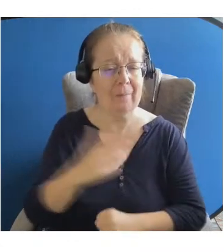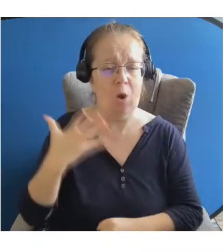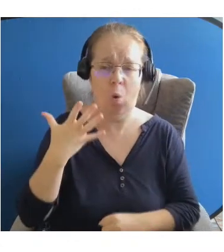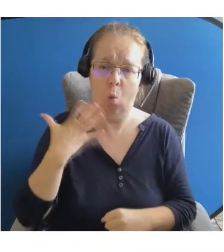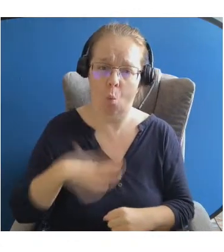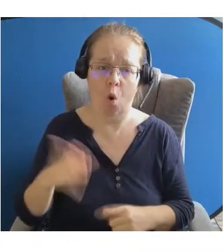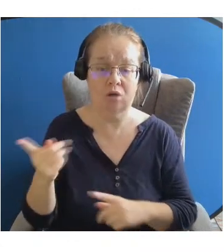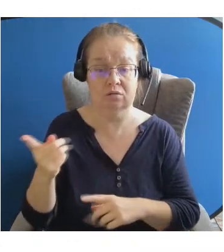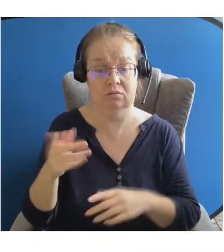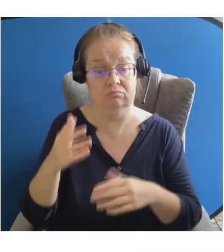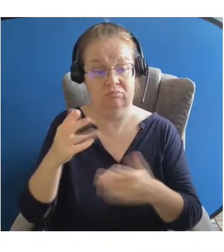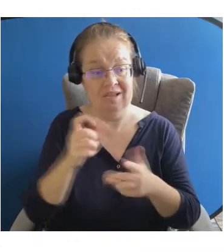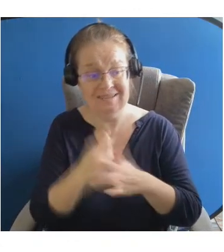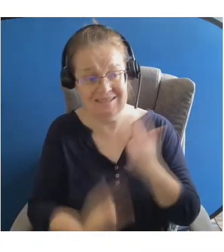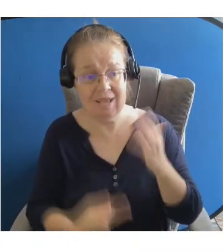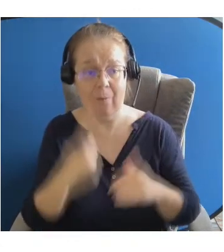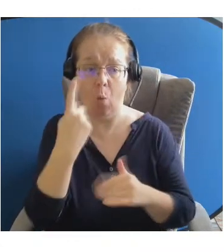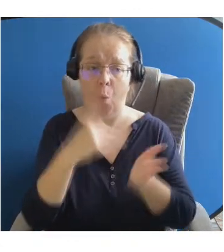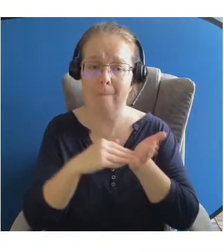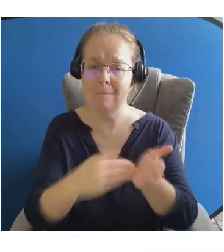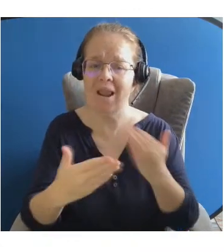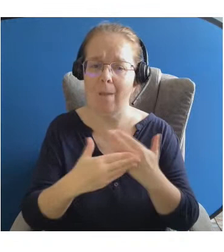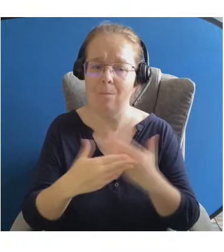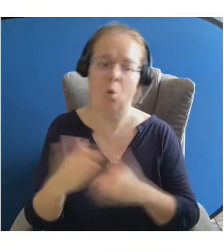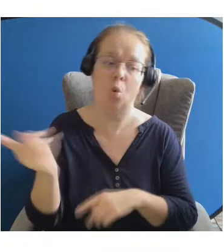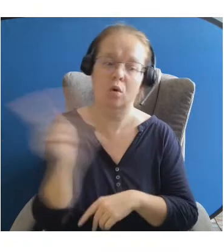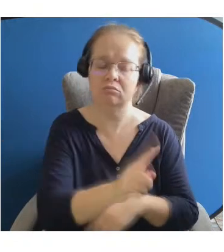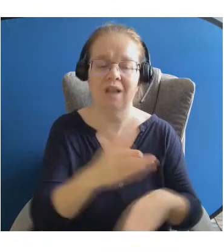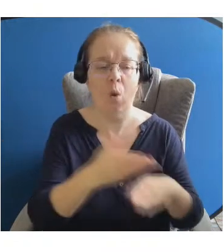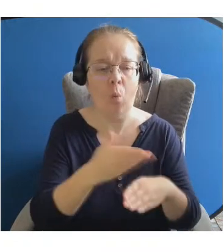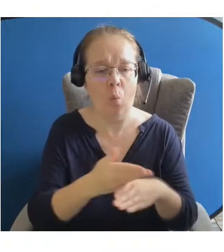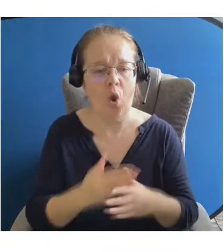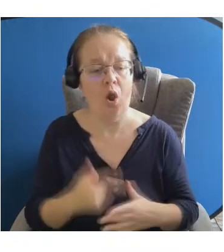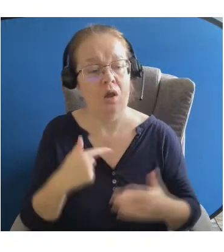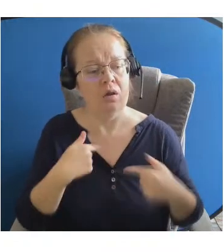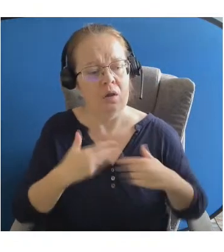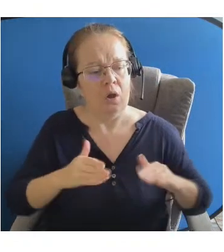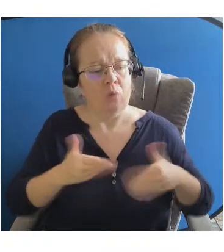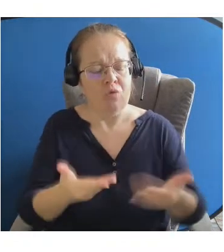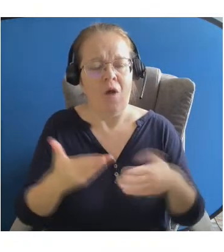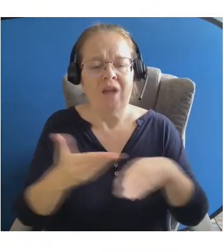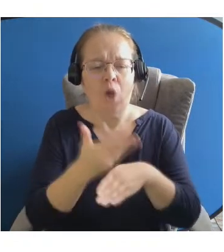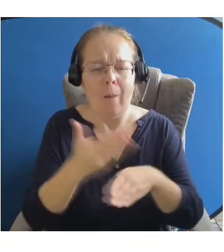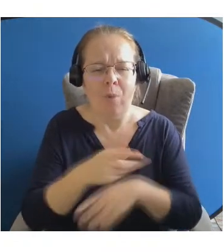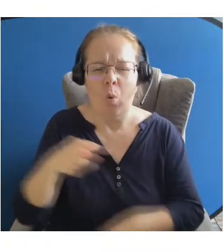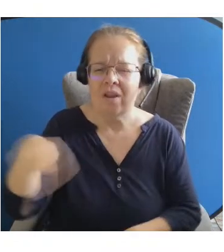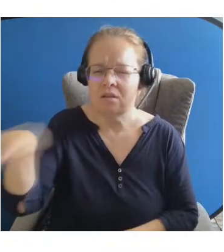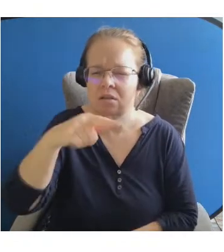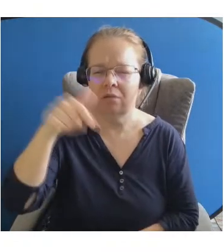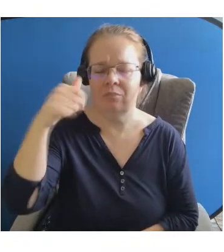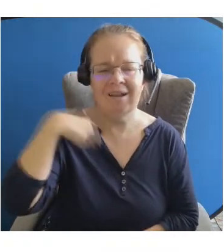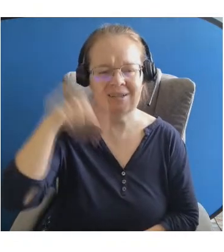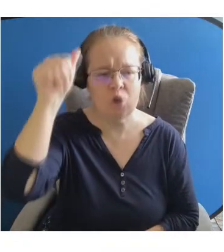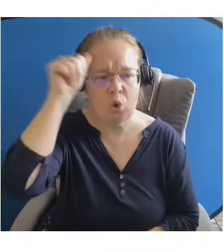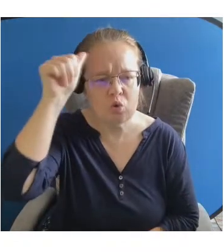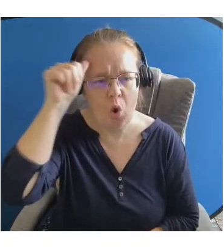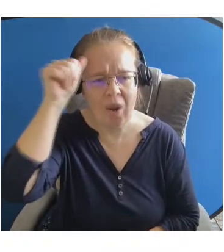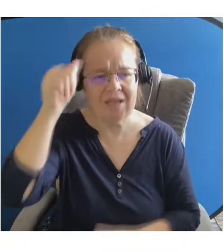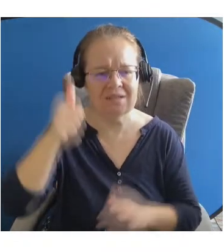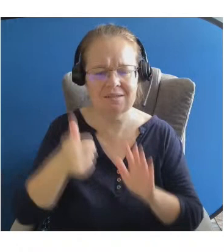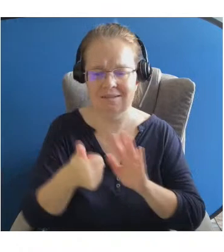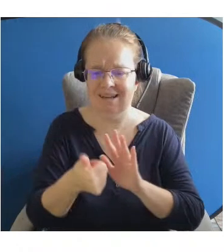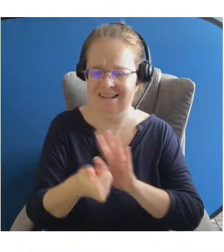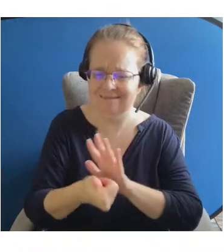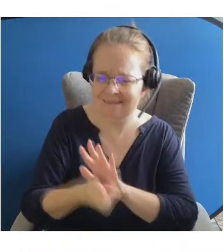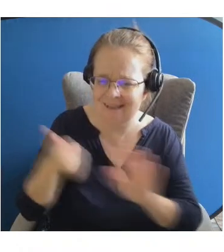by 2027, and it aims to provide employers with the knowledge, skills, and probably more